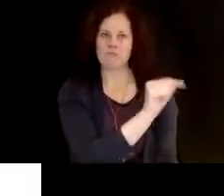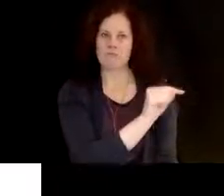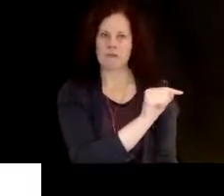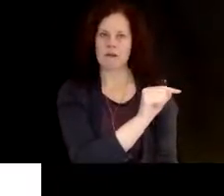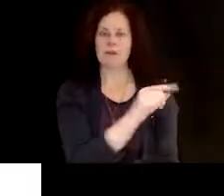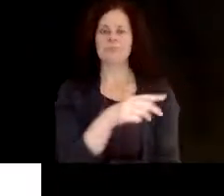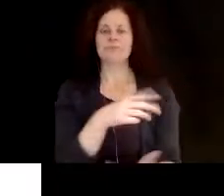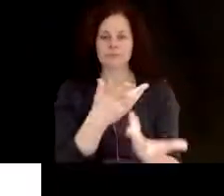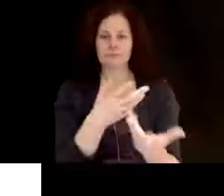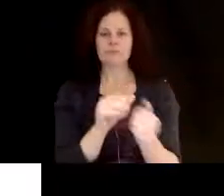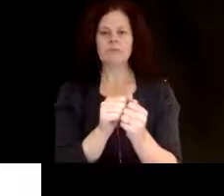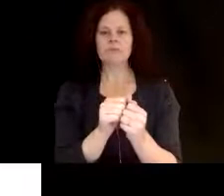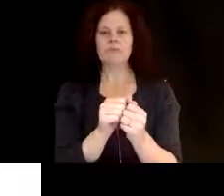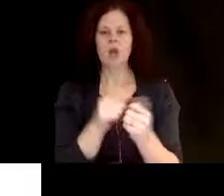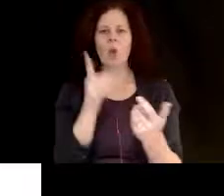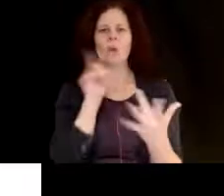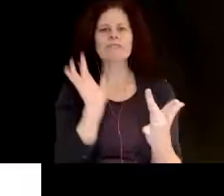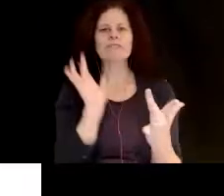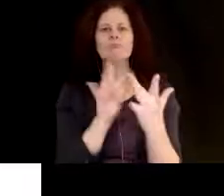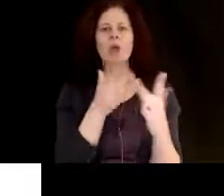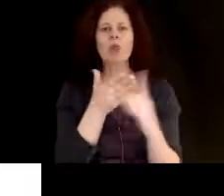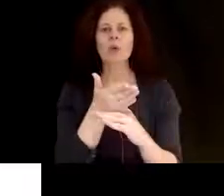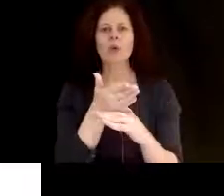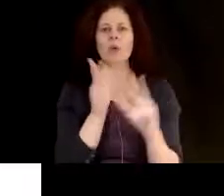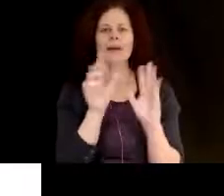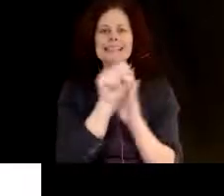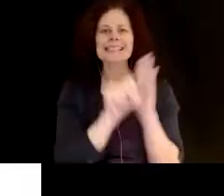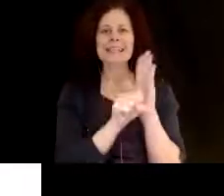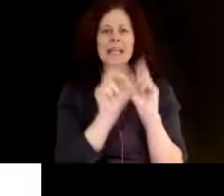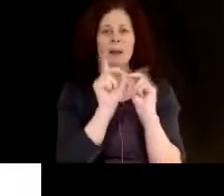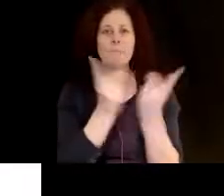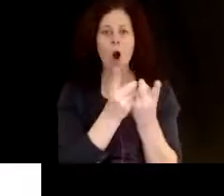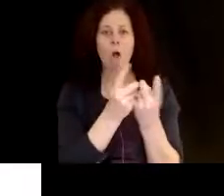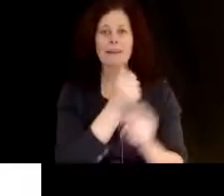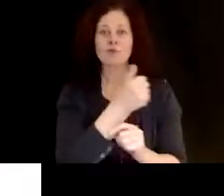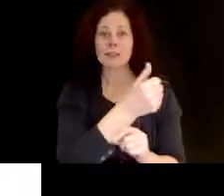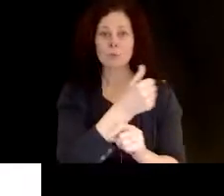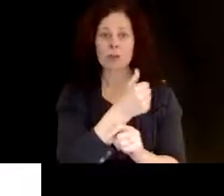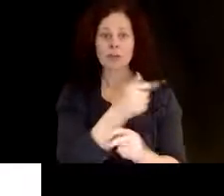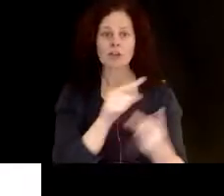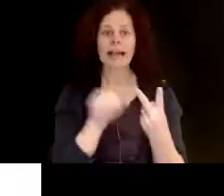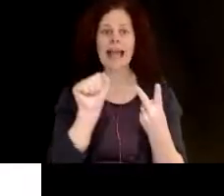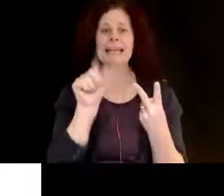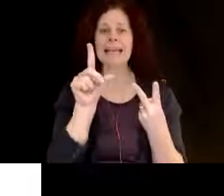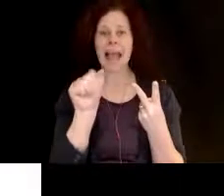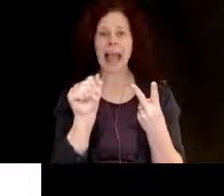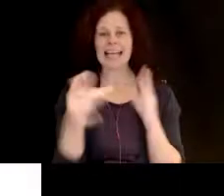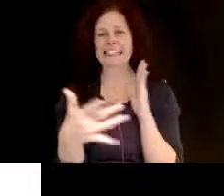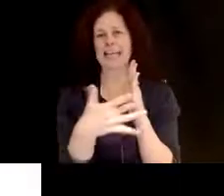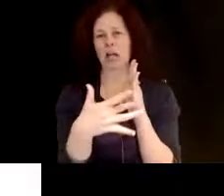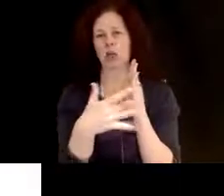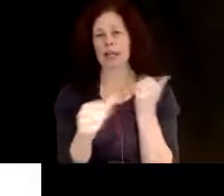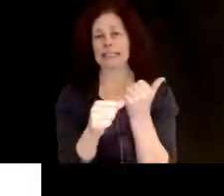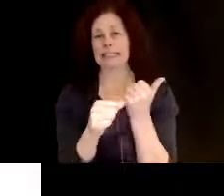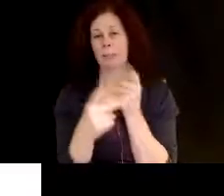them through state departments of transportation and ADA Center technical assistance providers. We